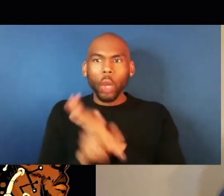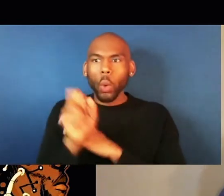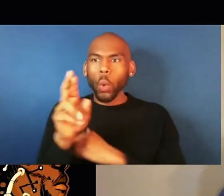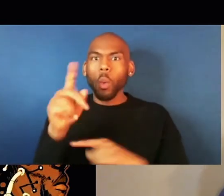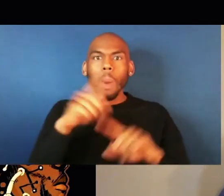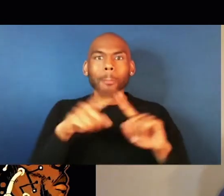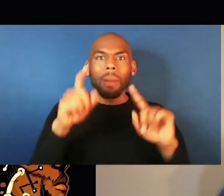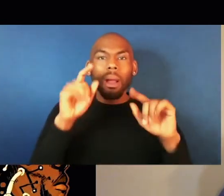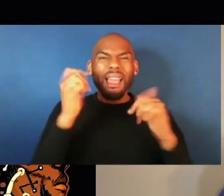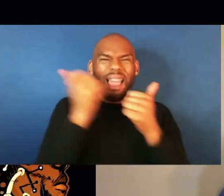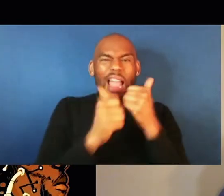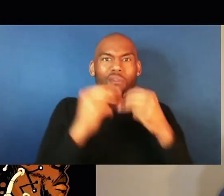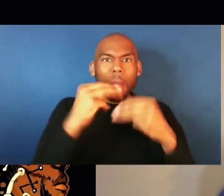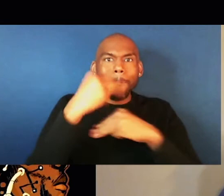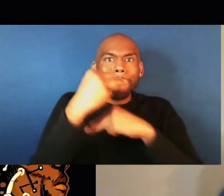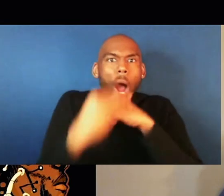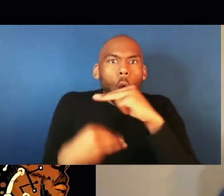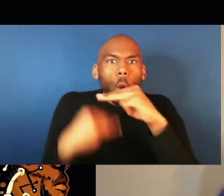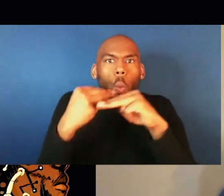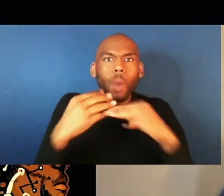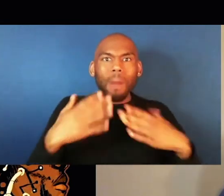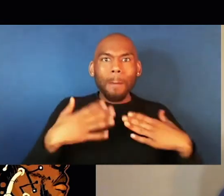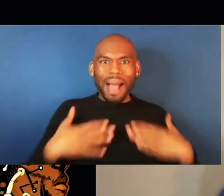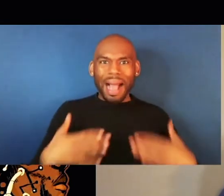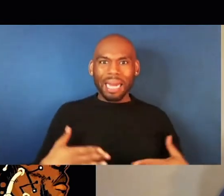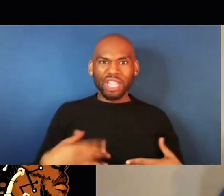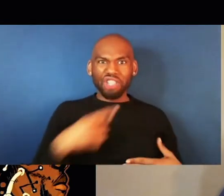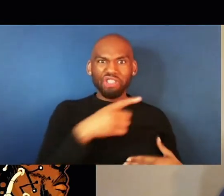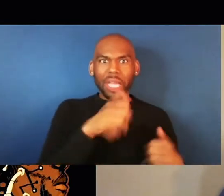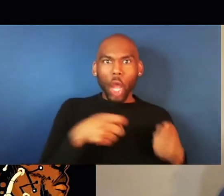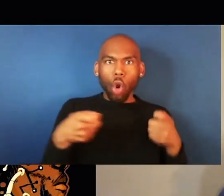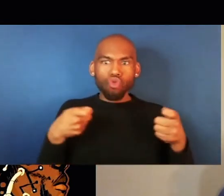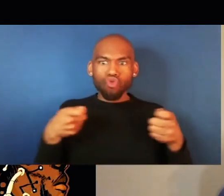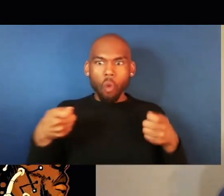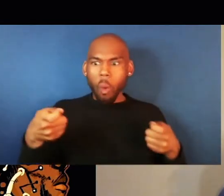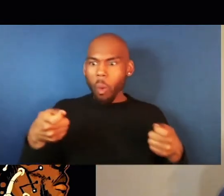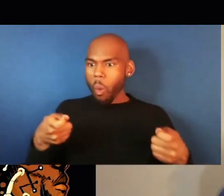thing is that she can control every molecule of her body, right?